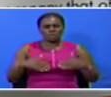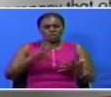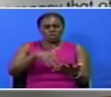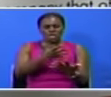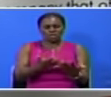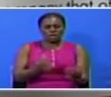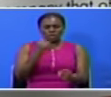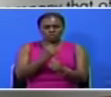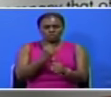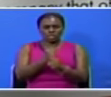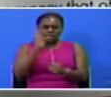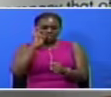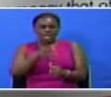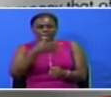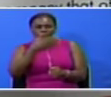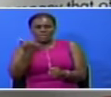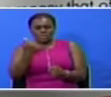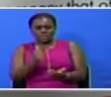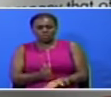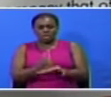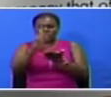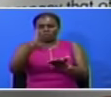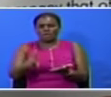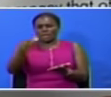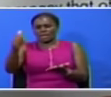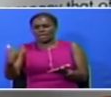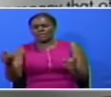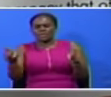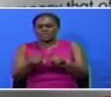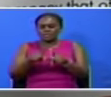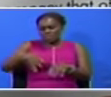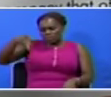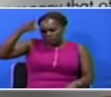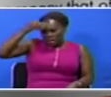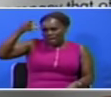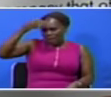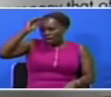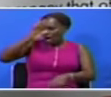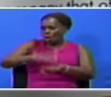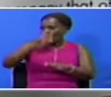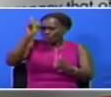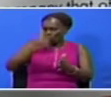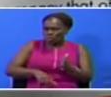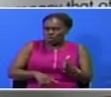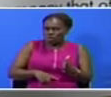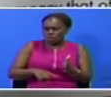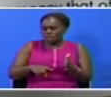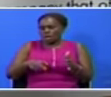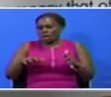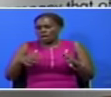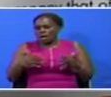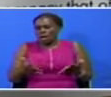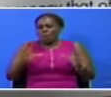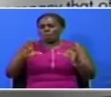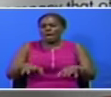and be able to see how best to uplift each other. Above all, we also learn matters concerning how best to be able like to